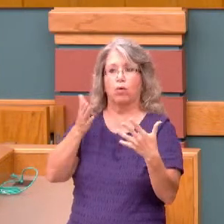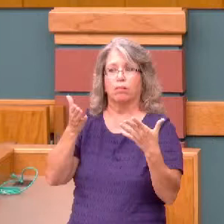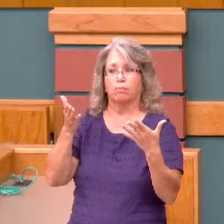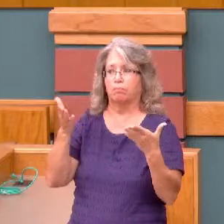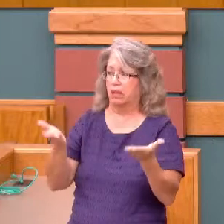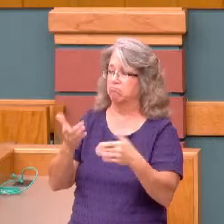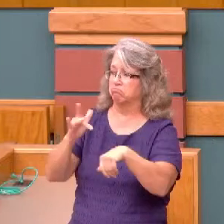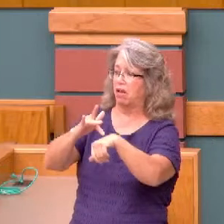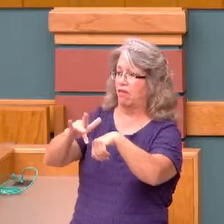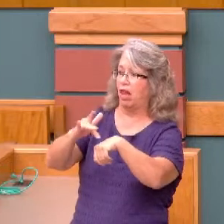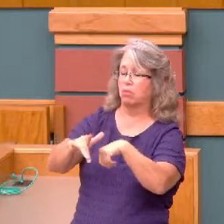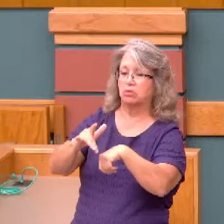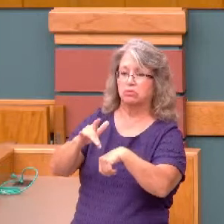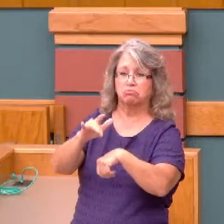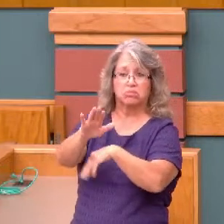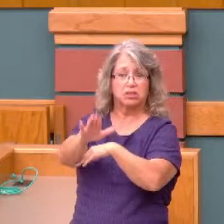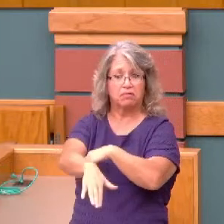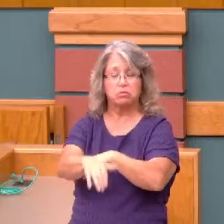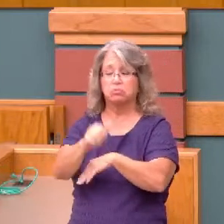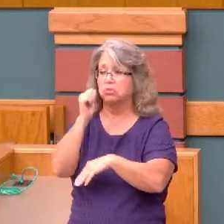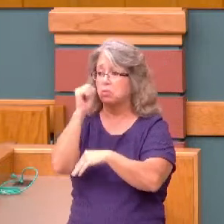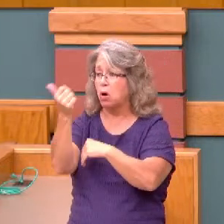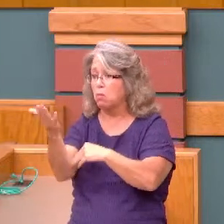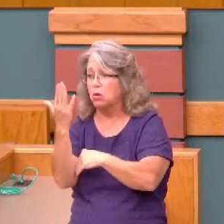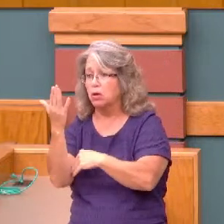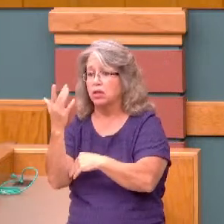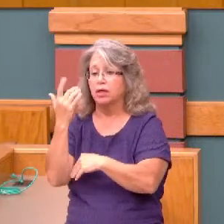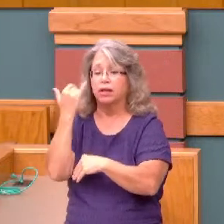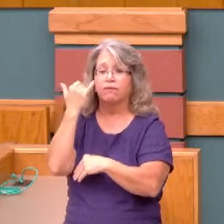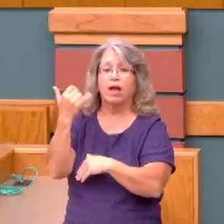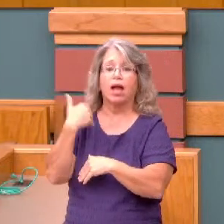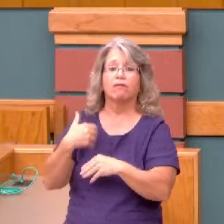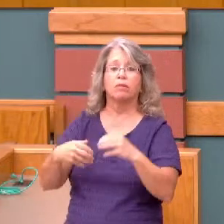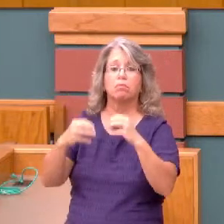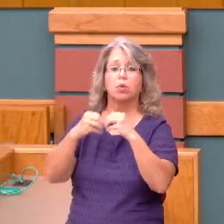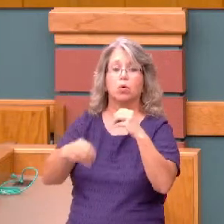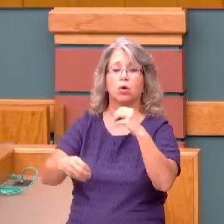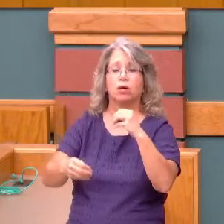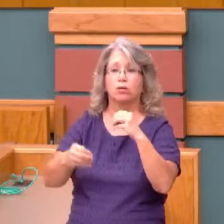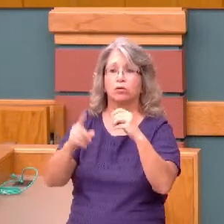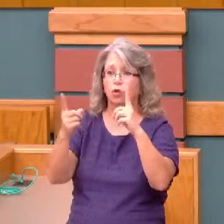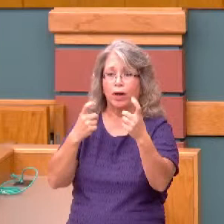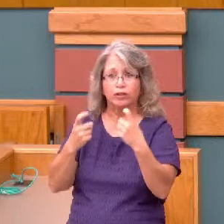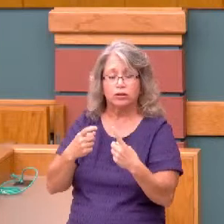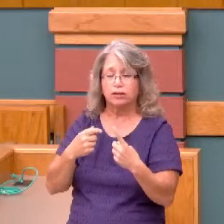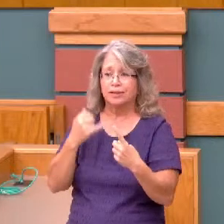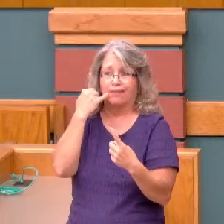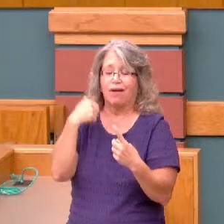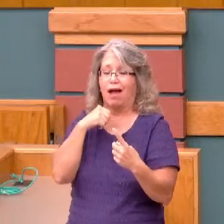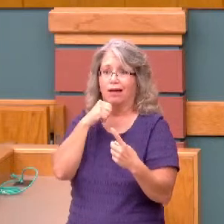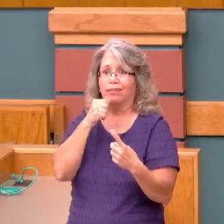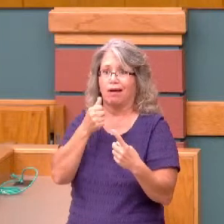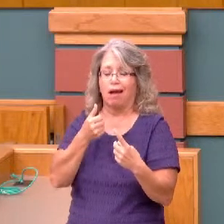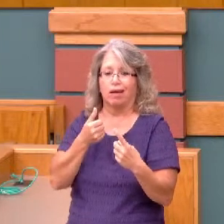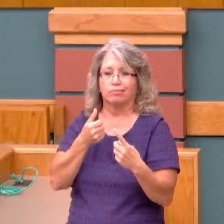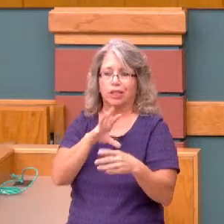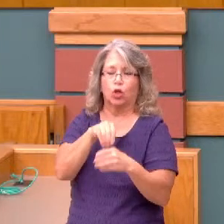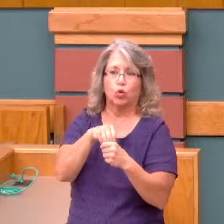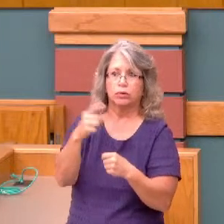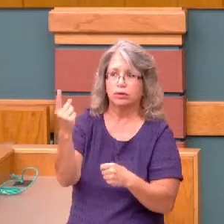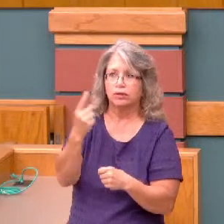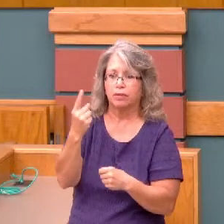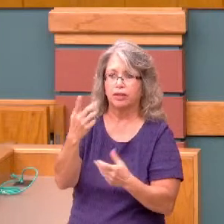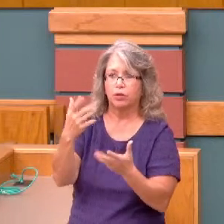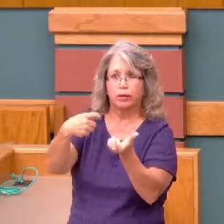afternoon or tomorrow morning for additional questions if there's a topic that I did not cover. As I said, there's so many